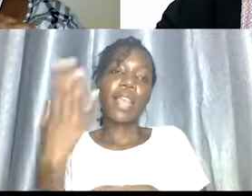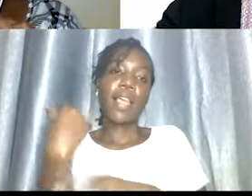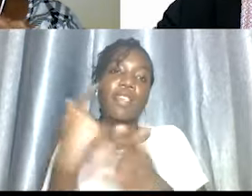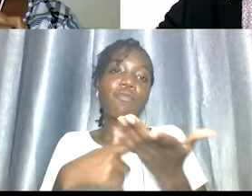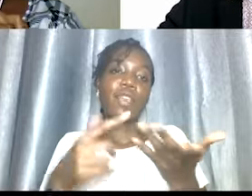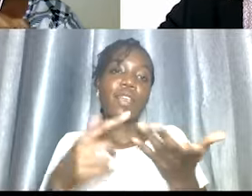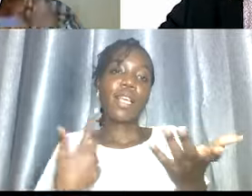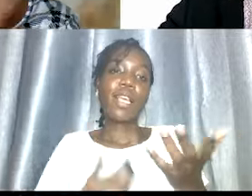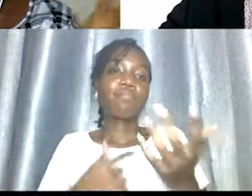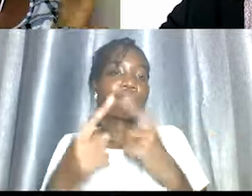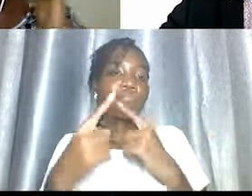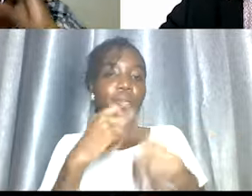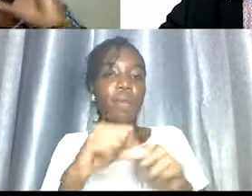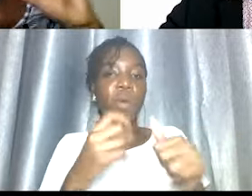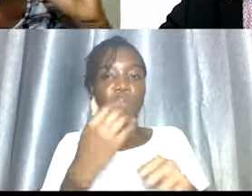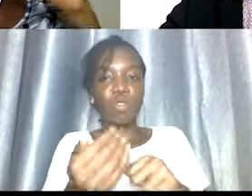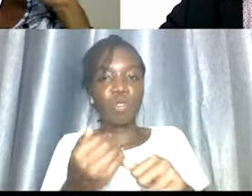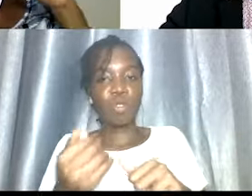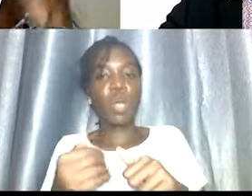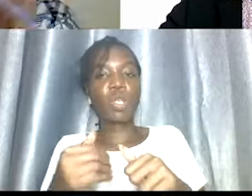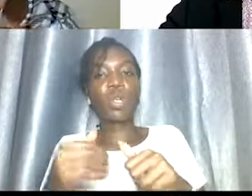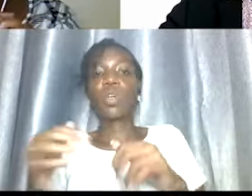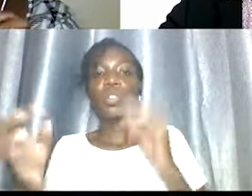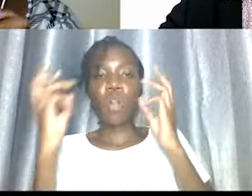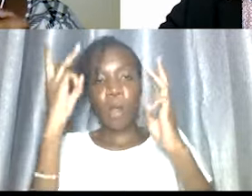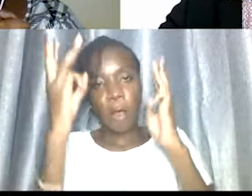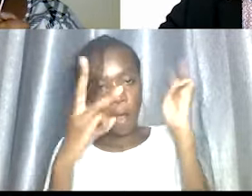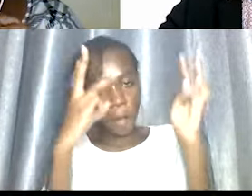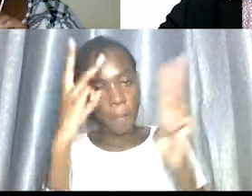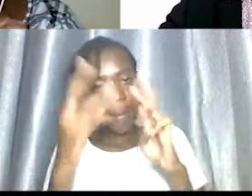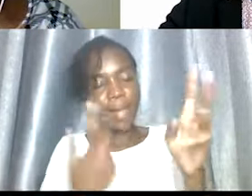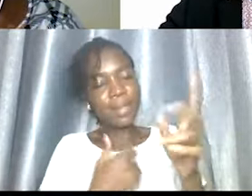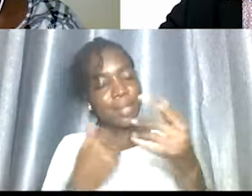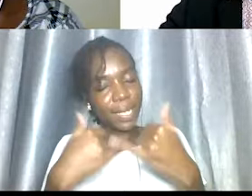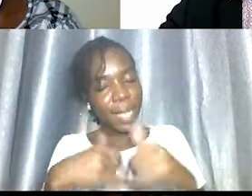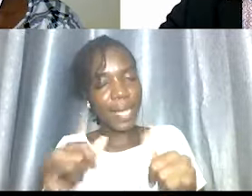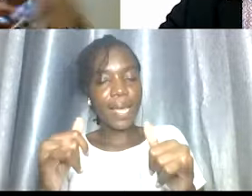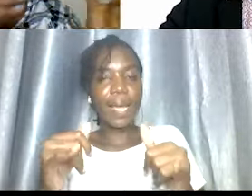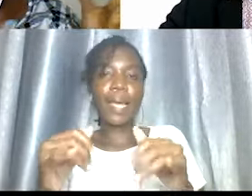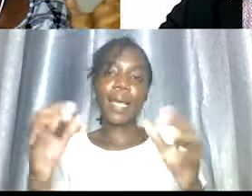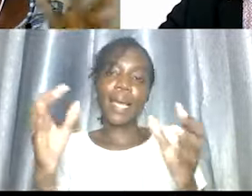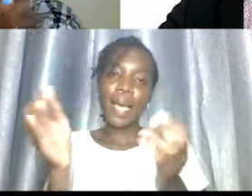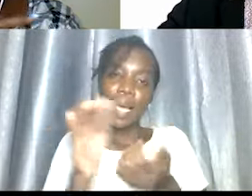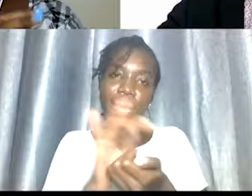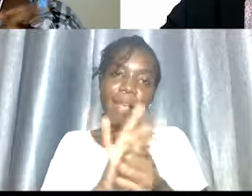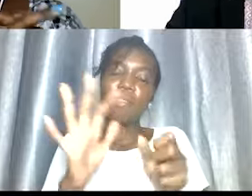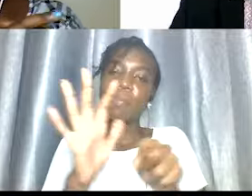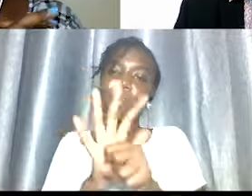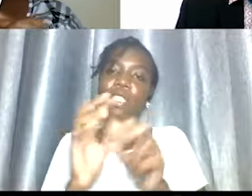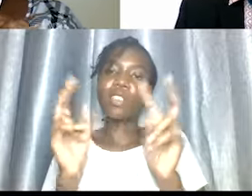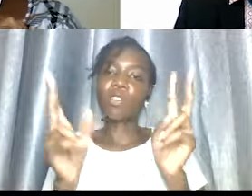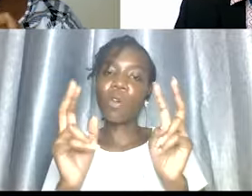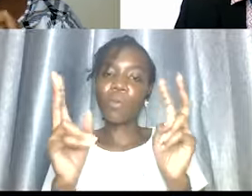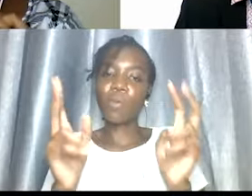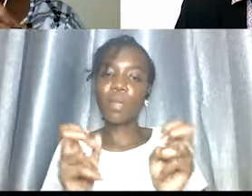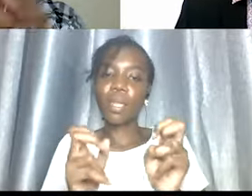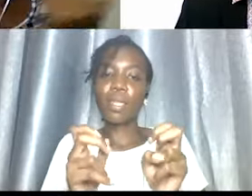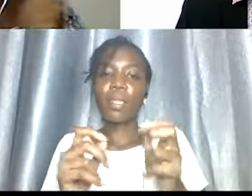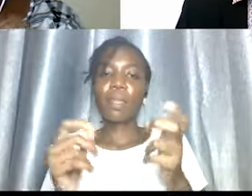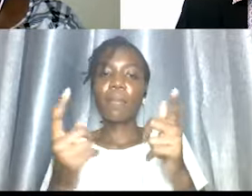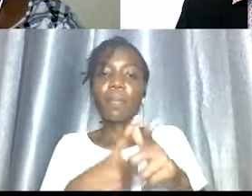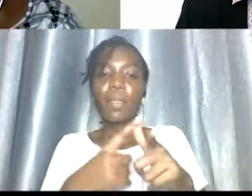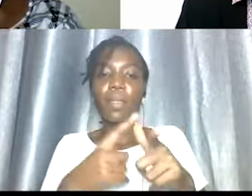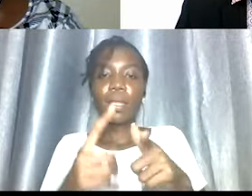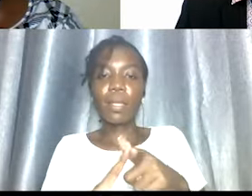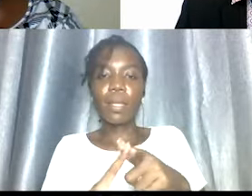childhood trauma. So we normally try to cover as many topics as possible, as wide as a reach as we can. And if